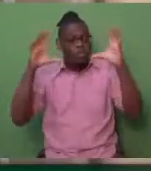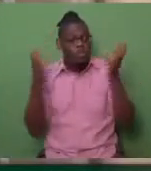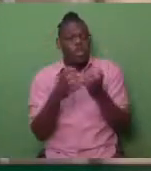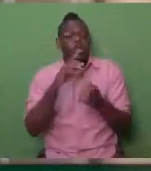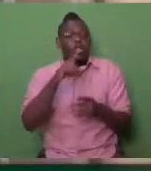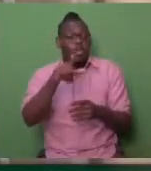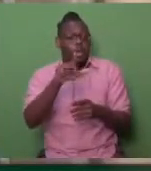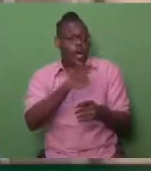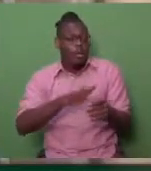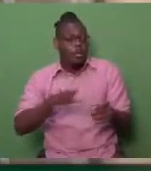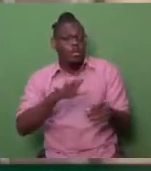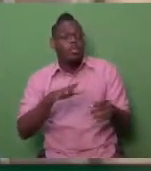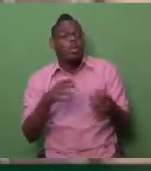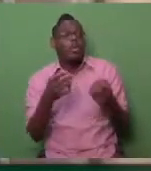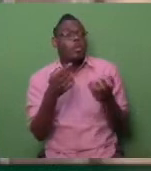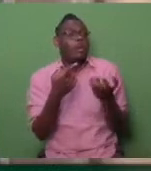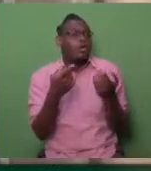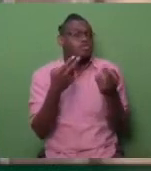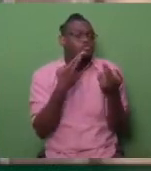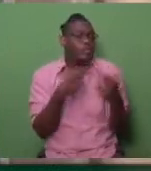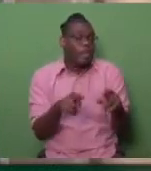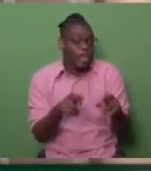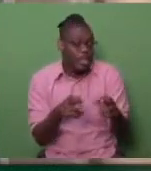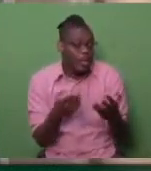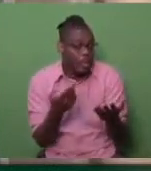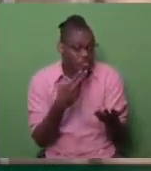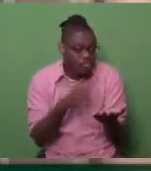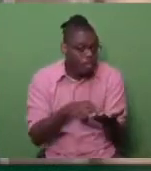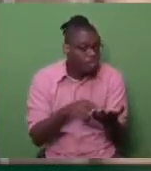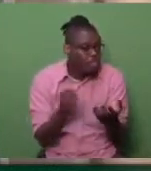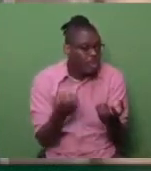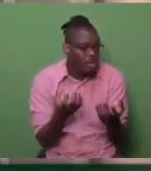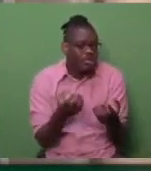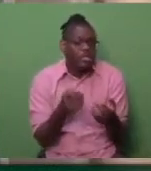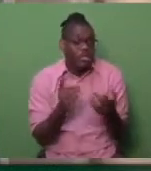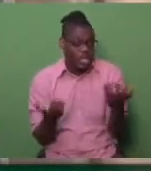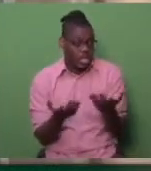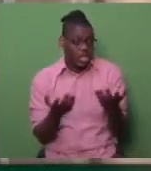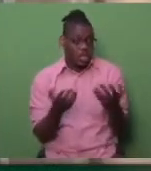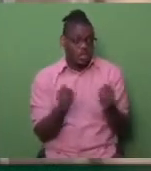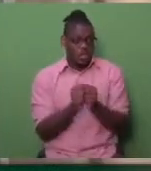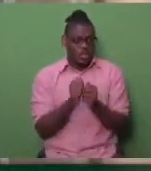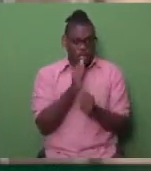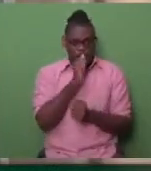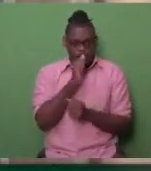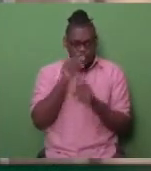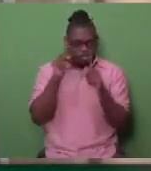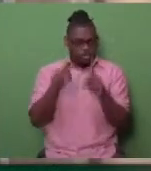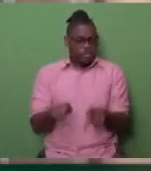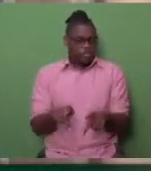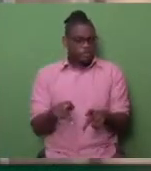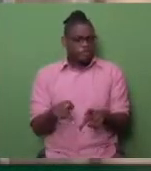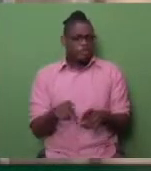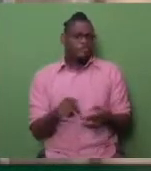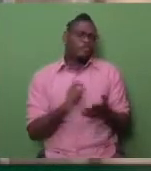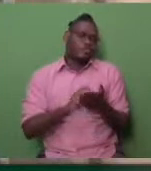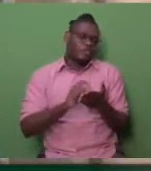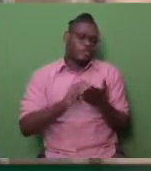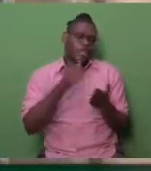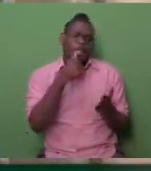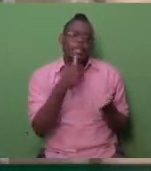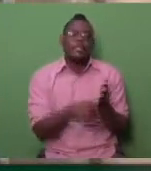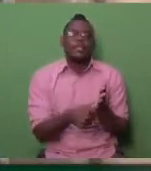I state that yesterday I sent off a letter I'd written to one Suella Braverman, QC,